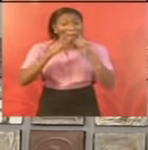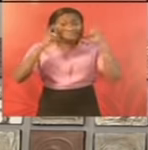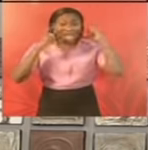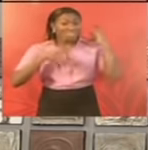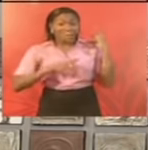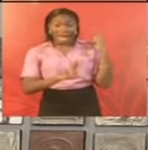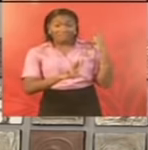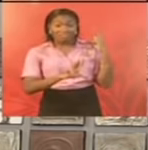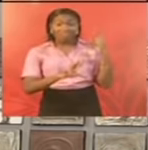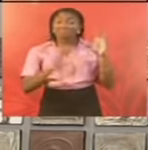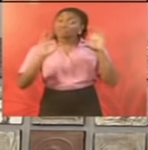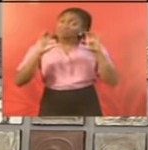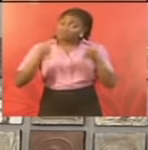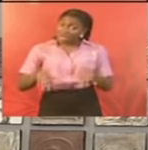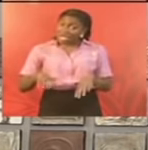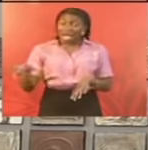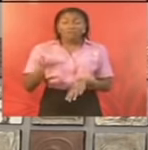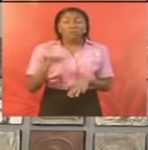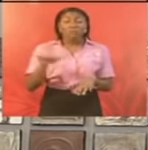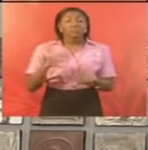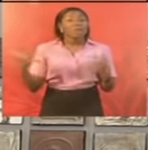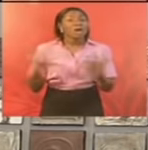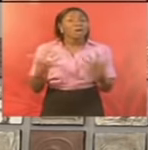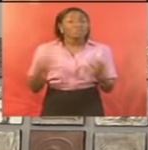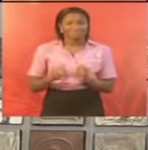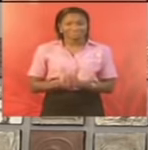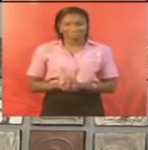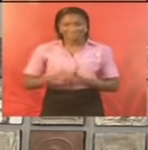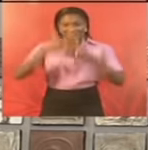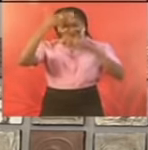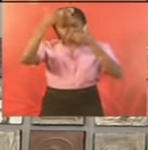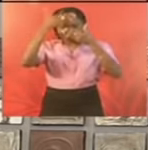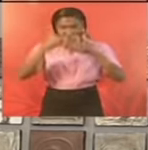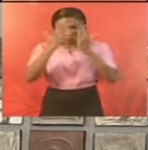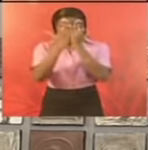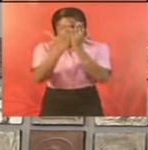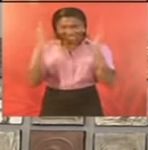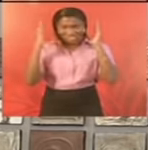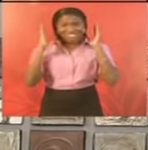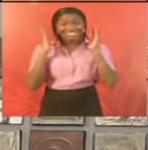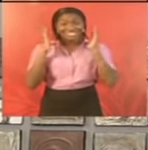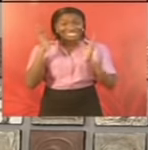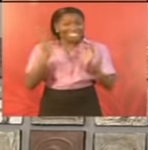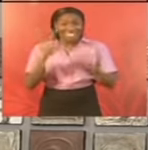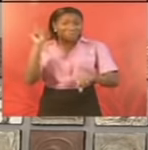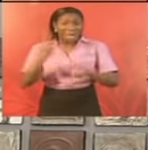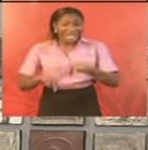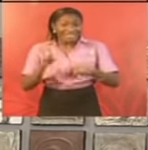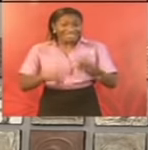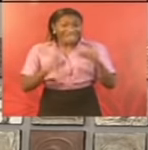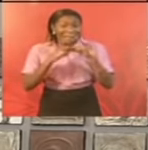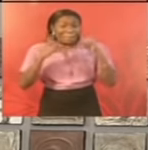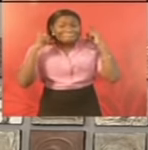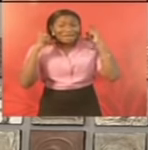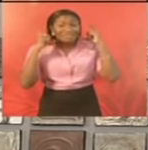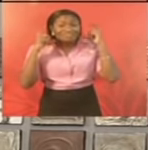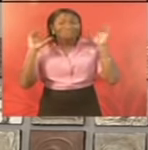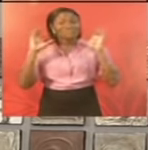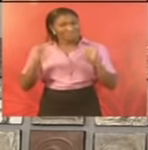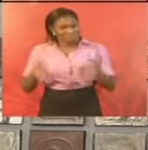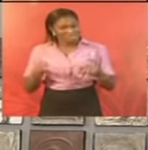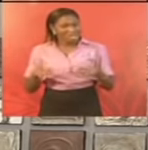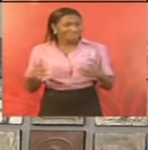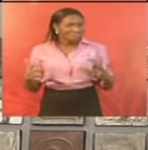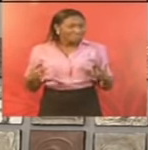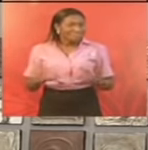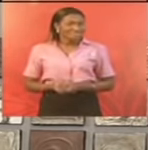persons to wear masks where possible, and those who for any reason absolutely cannot, another one of the face coverings prescribed